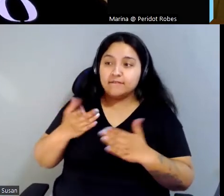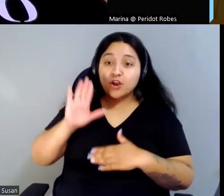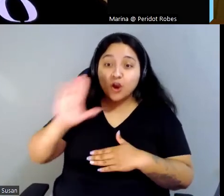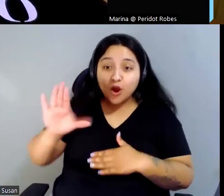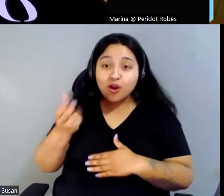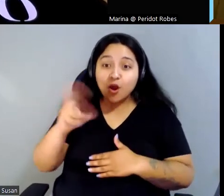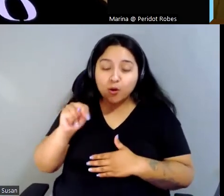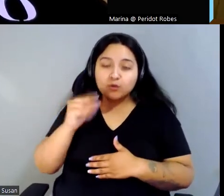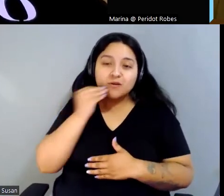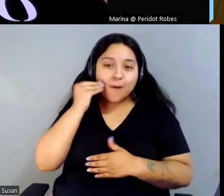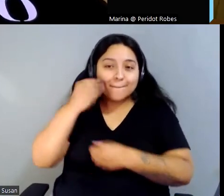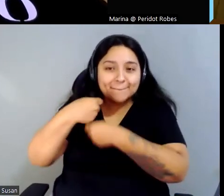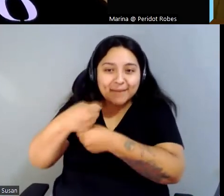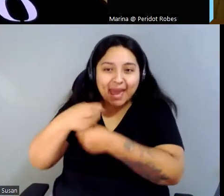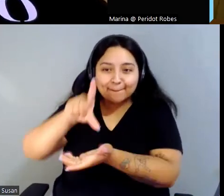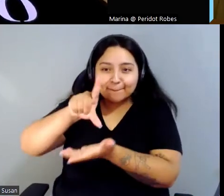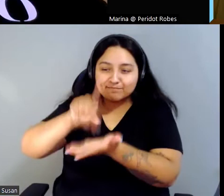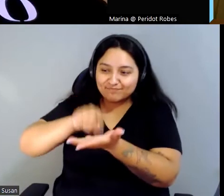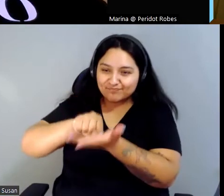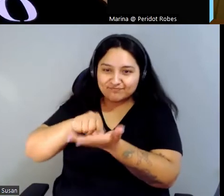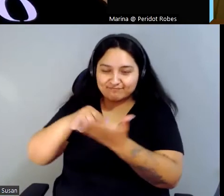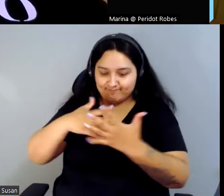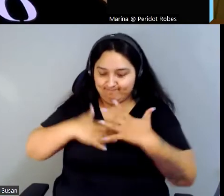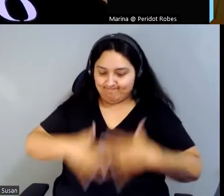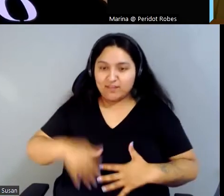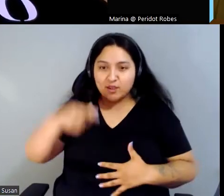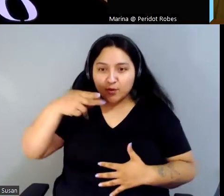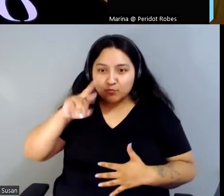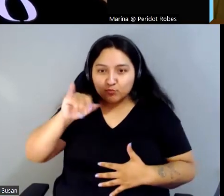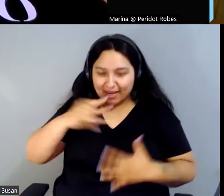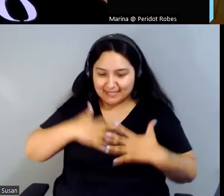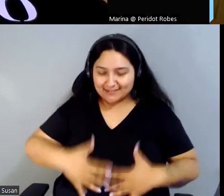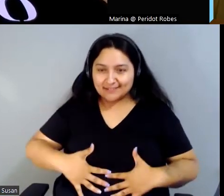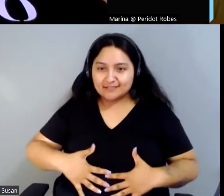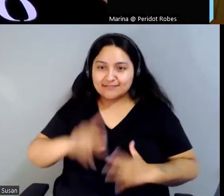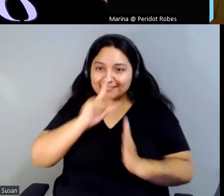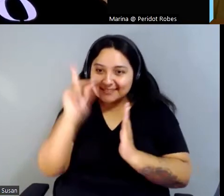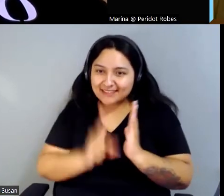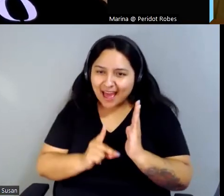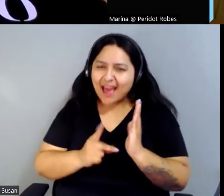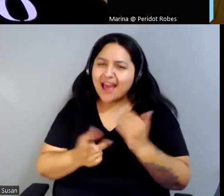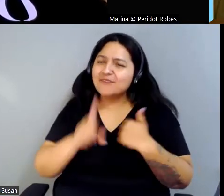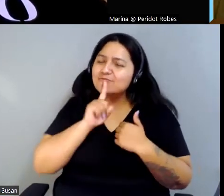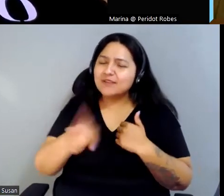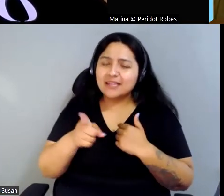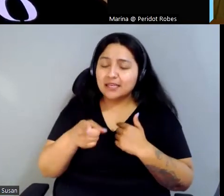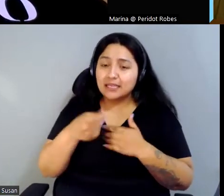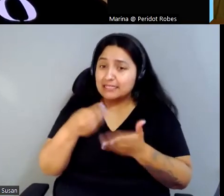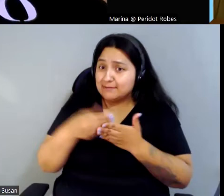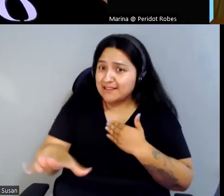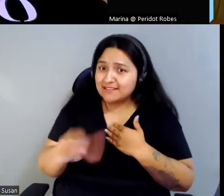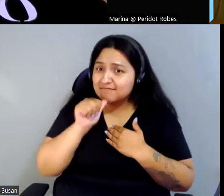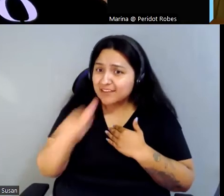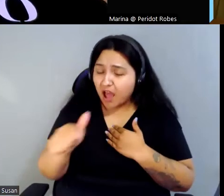she designed every aspect of it herself, and they are not that expensive. They're actually pretty affordable, and they're